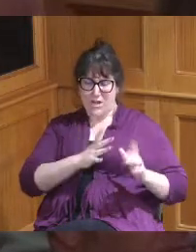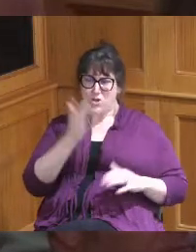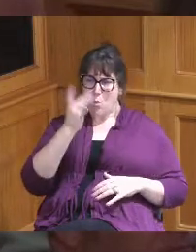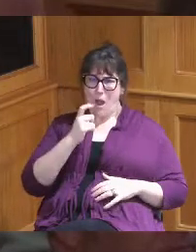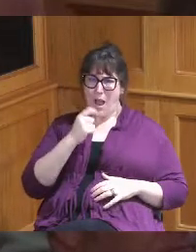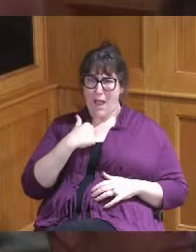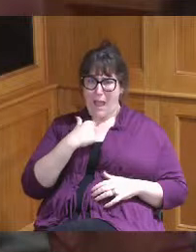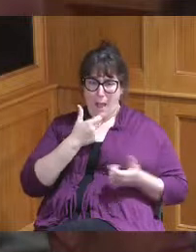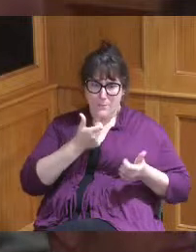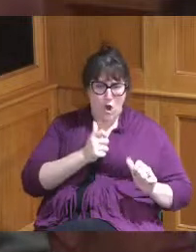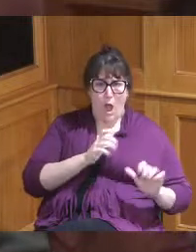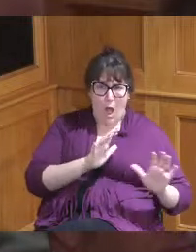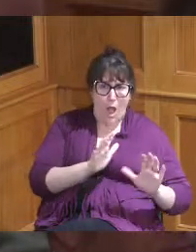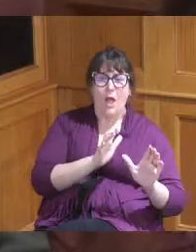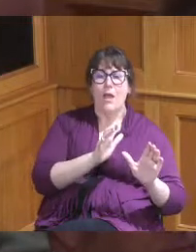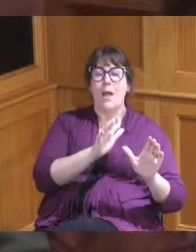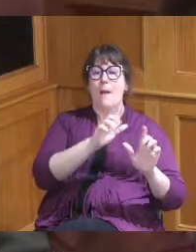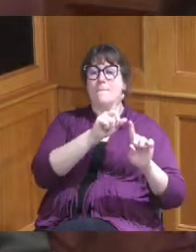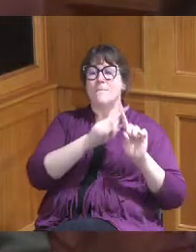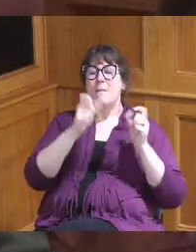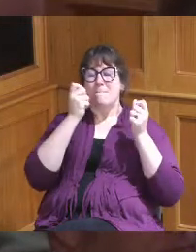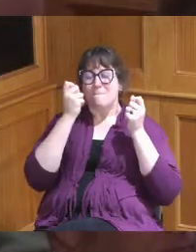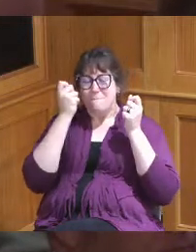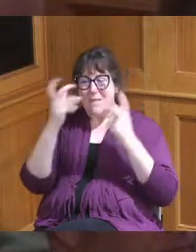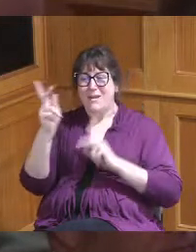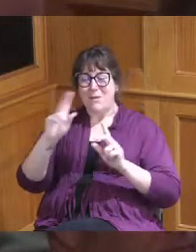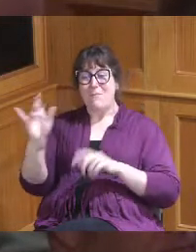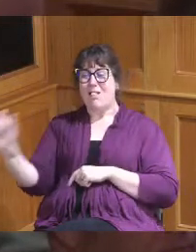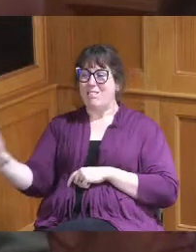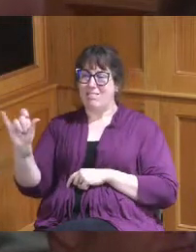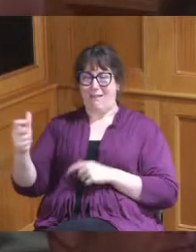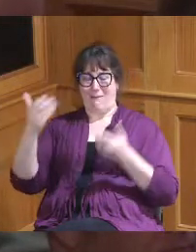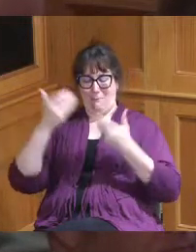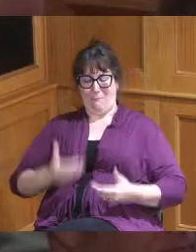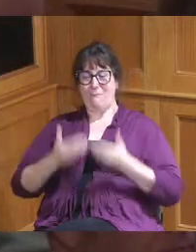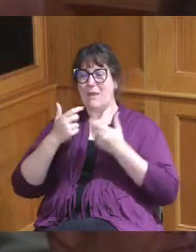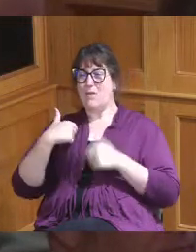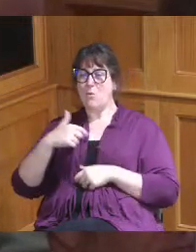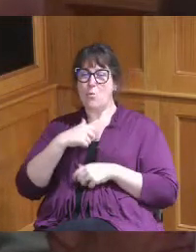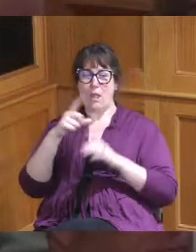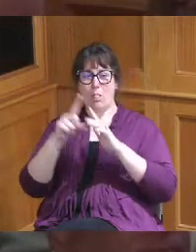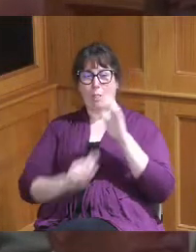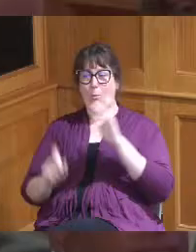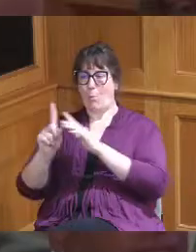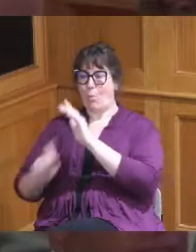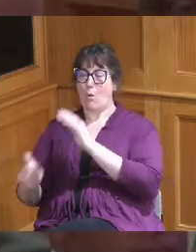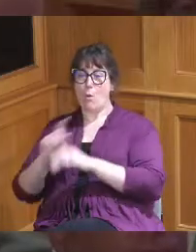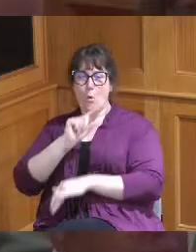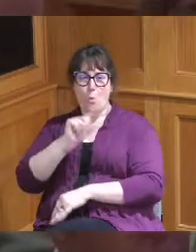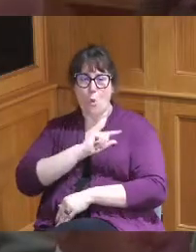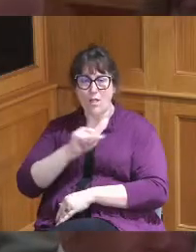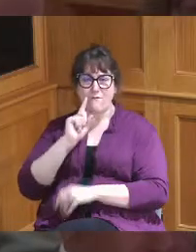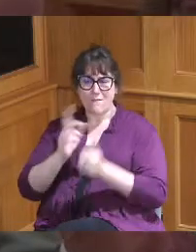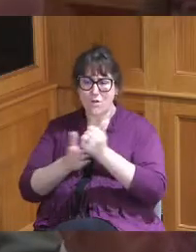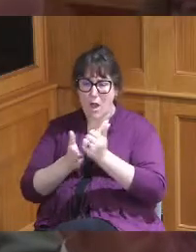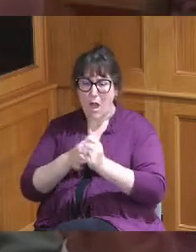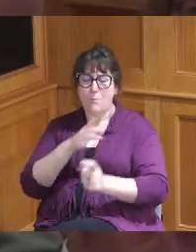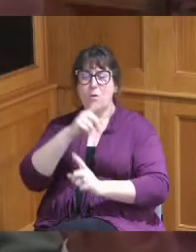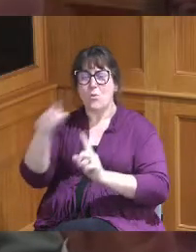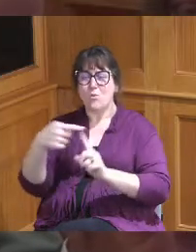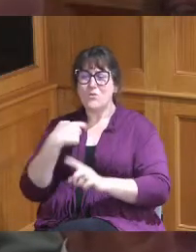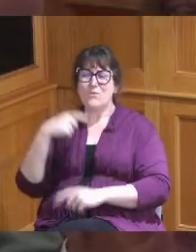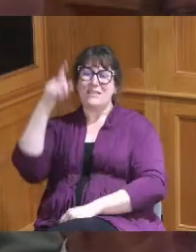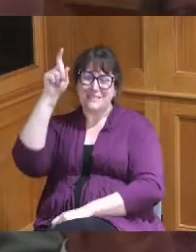but because too many youth like me fall between the gaps and the cracks. We don't qualify for help even when we need it the